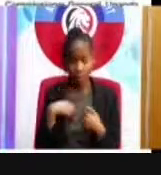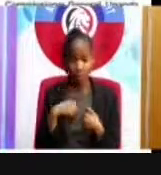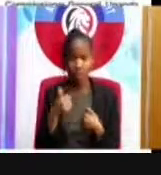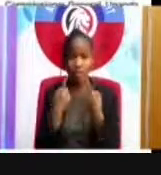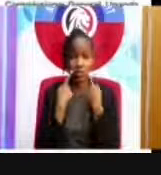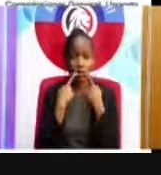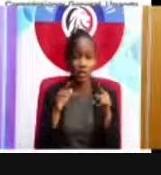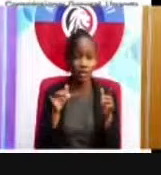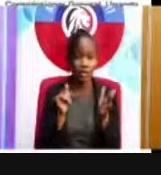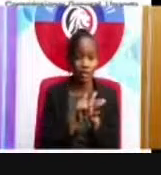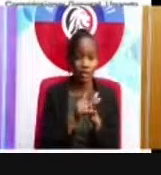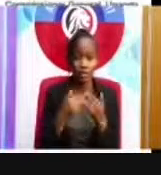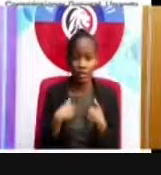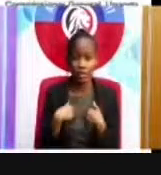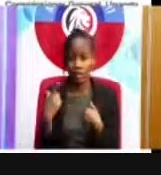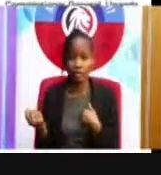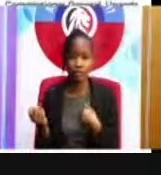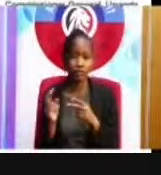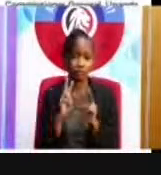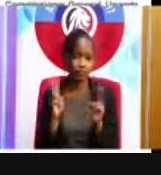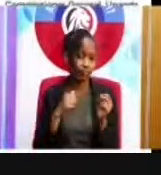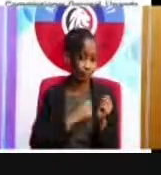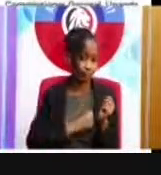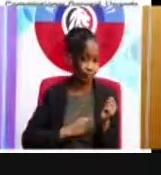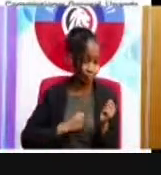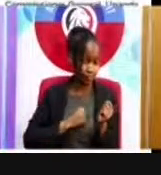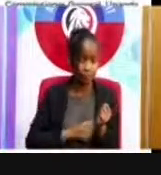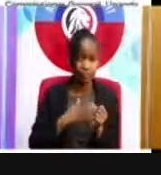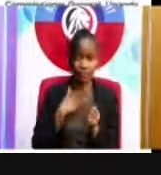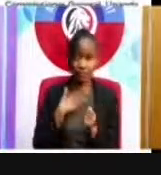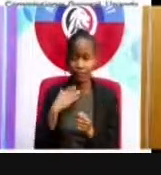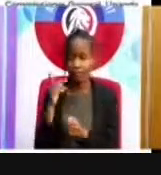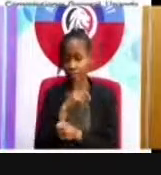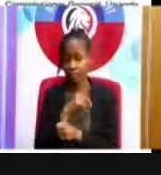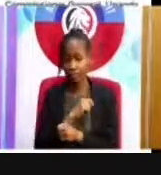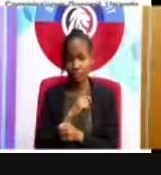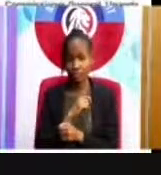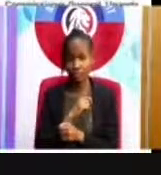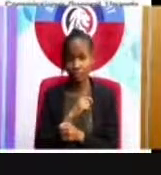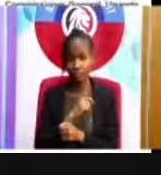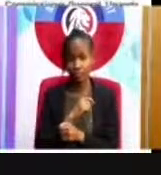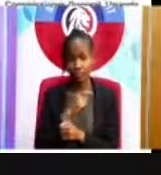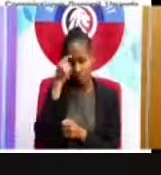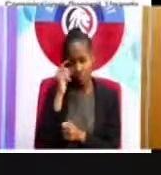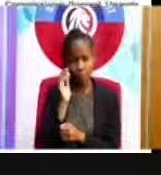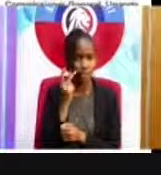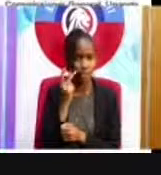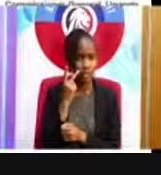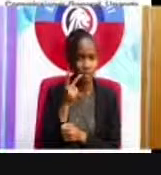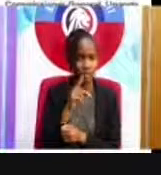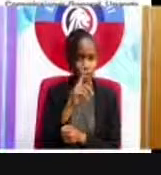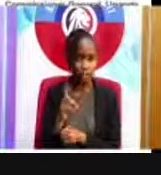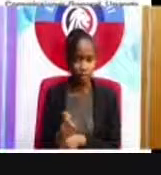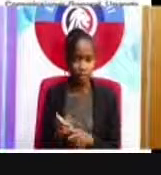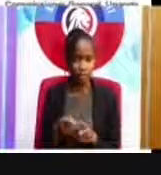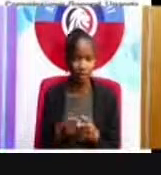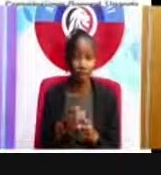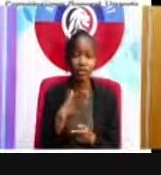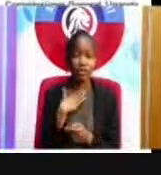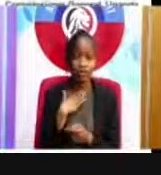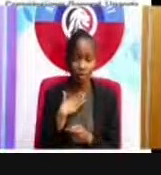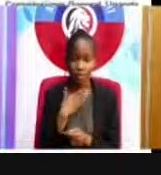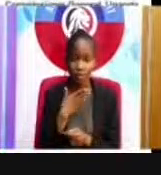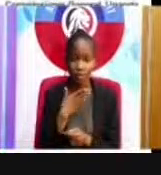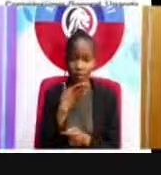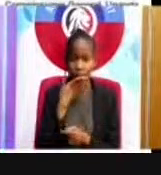leave, unfortunately. I'd like to conclude with your indulgence, because I saw a question and I'd like to conclude answering that question.